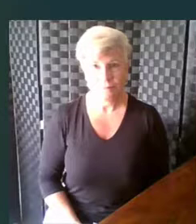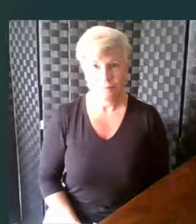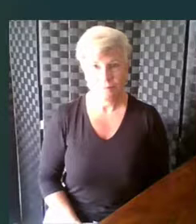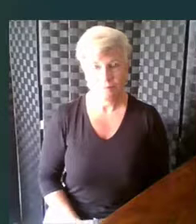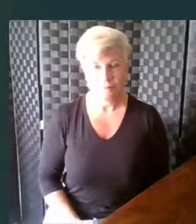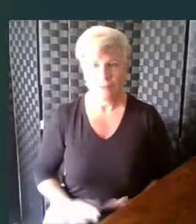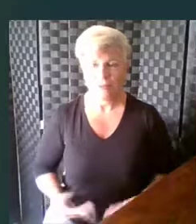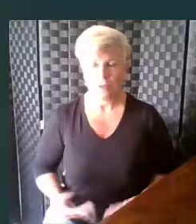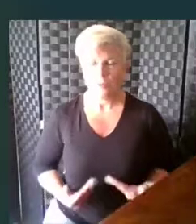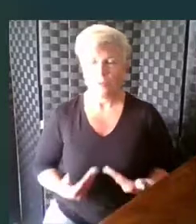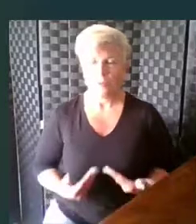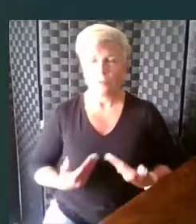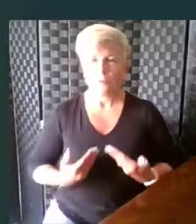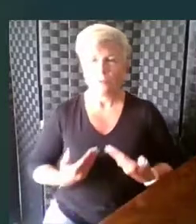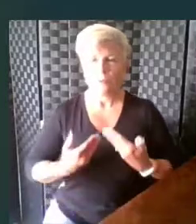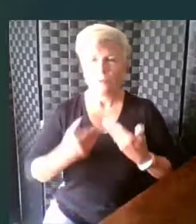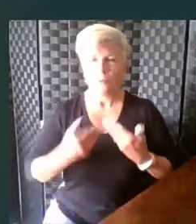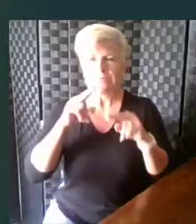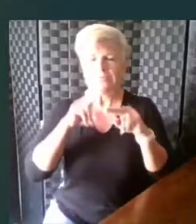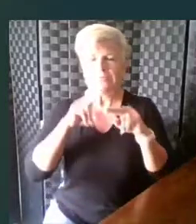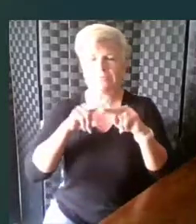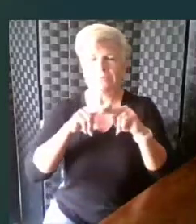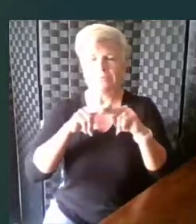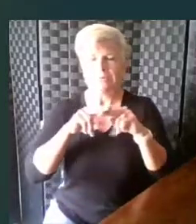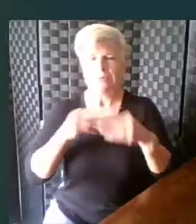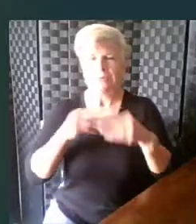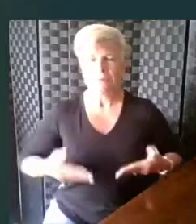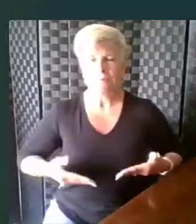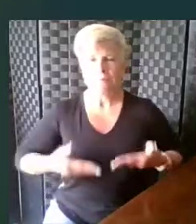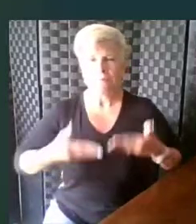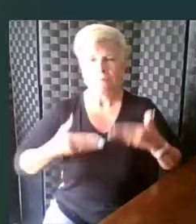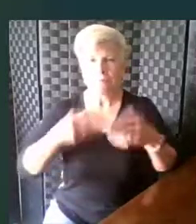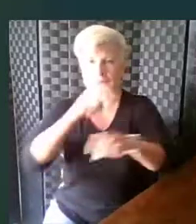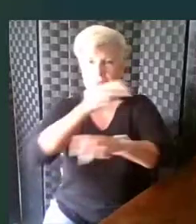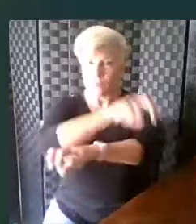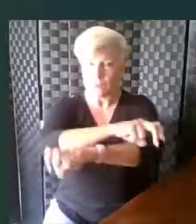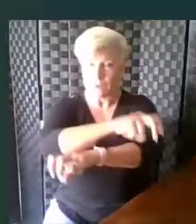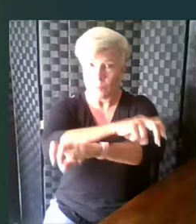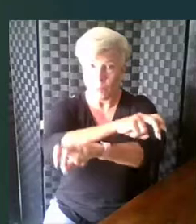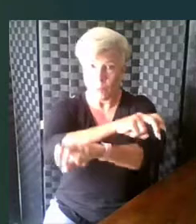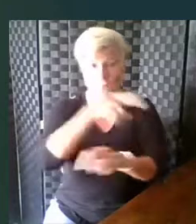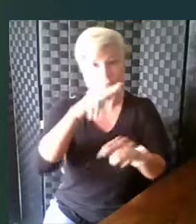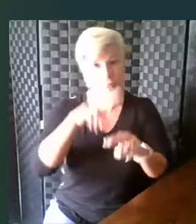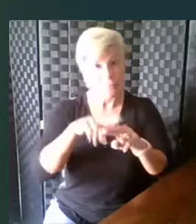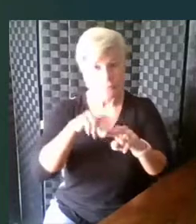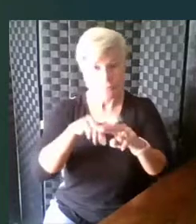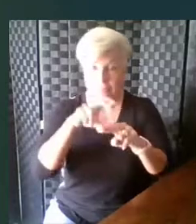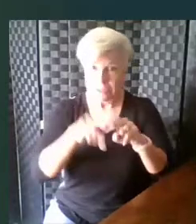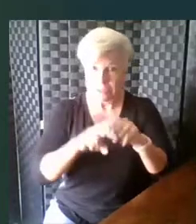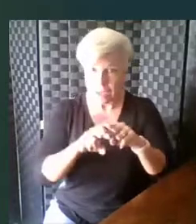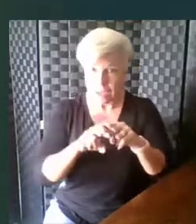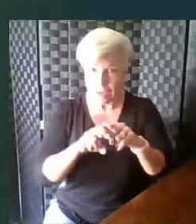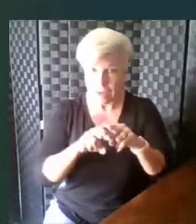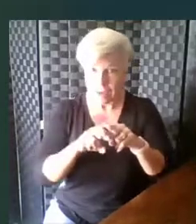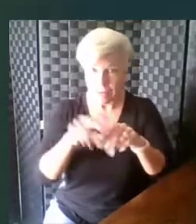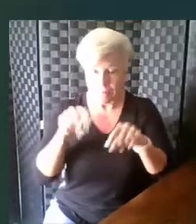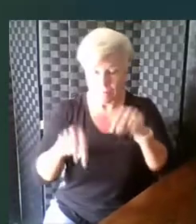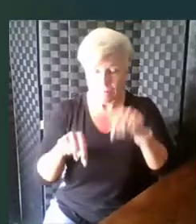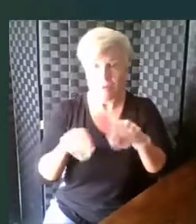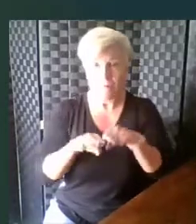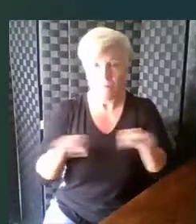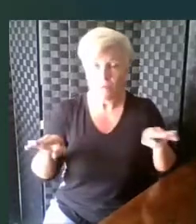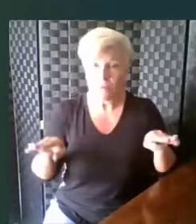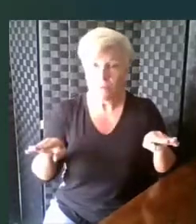Sit tall. You can be on the ground with your legs crossed, or in your chair with your feet flat on the floor.